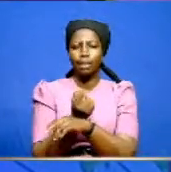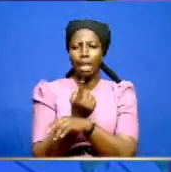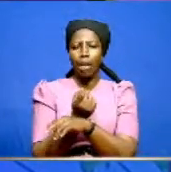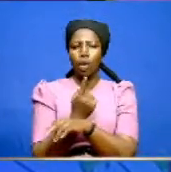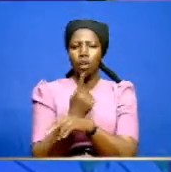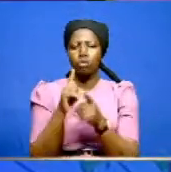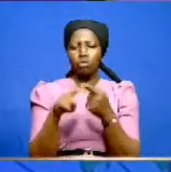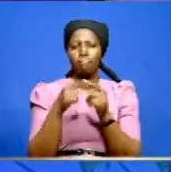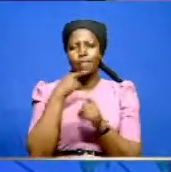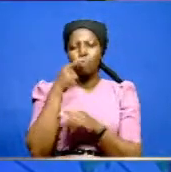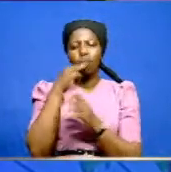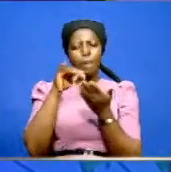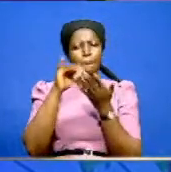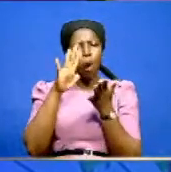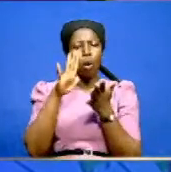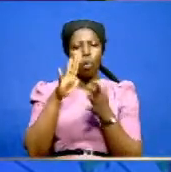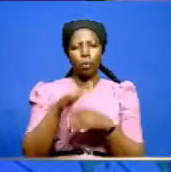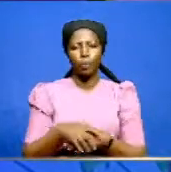mention it more graphically.